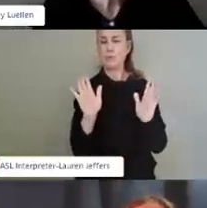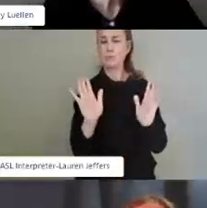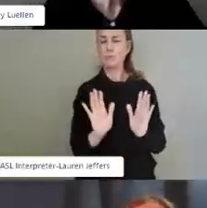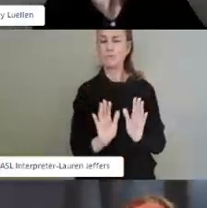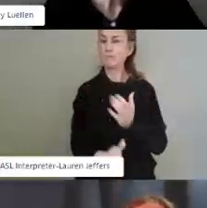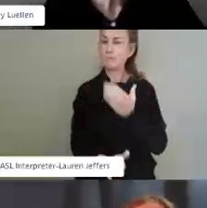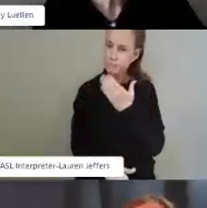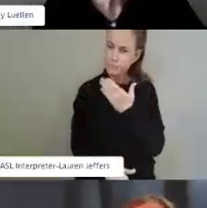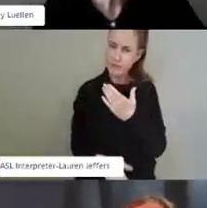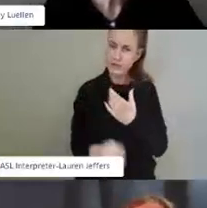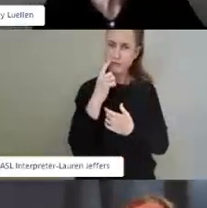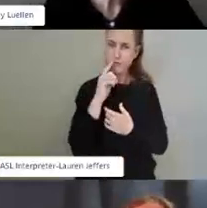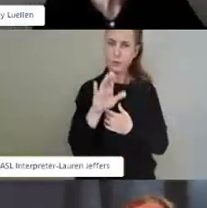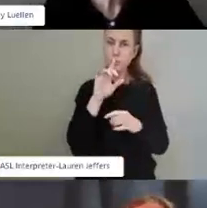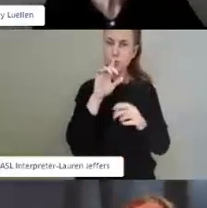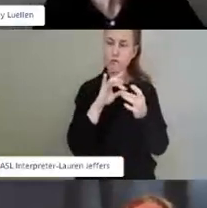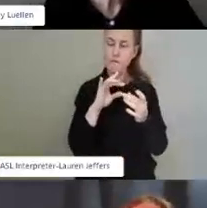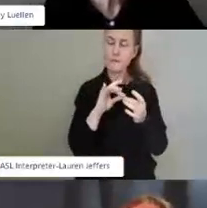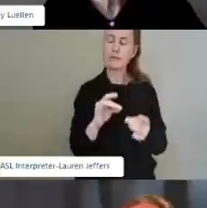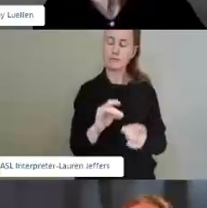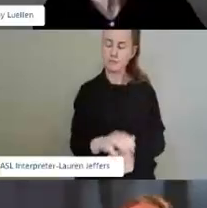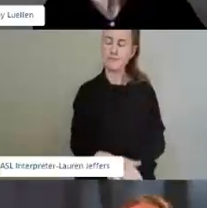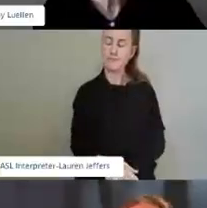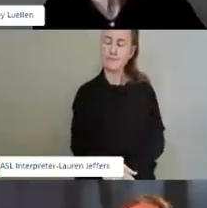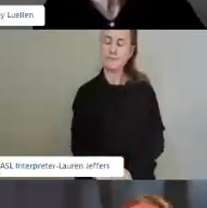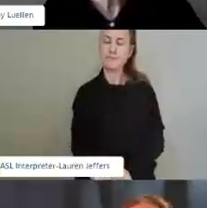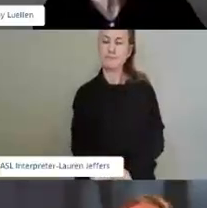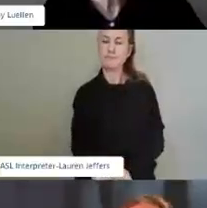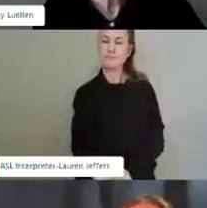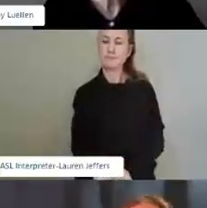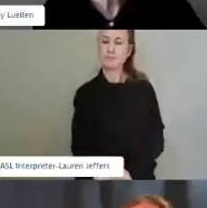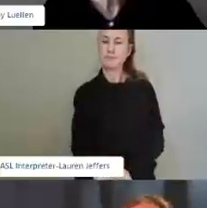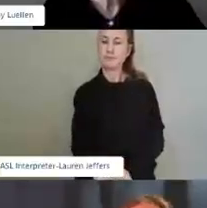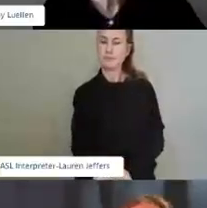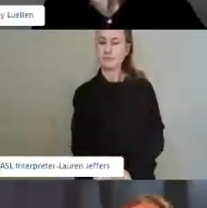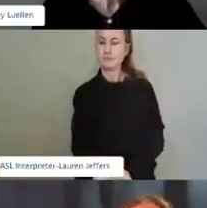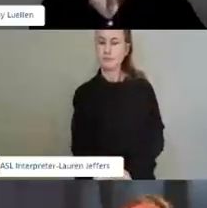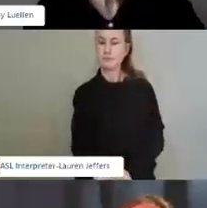Thank you for your response, for your comment, Jeremy. So,